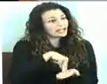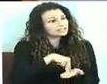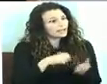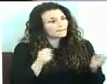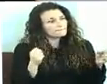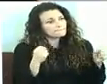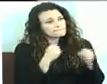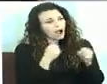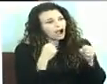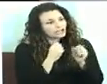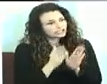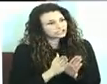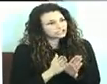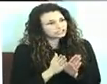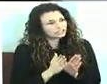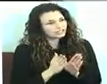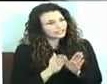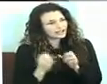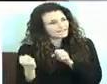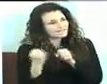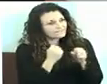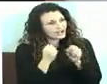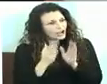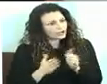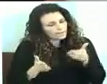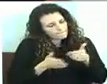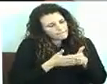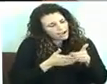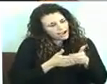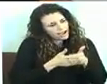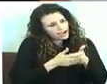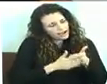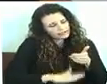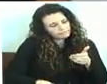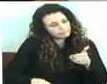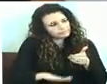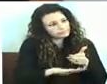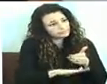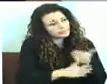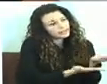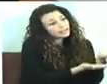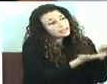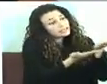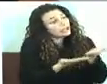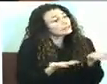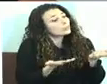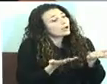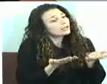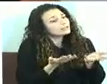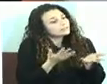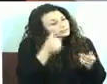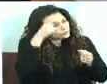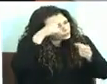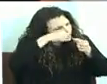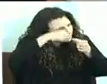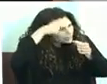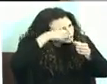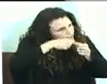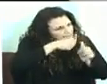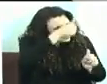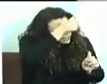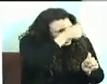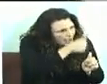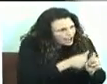And a fighter by his trade, and he carries the reminders of